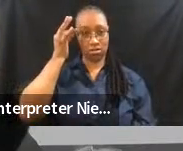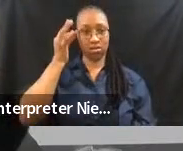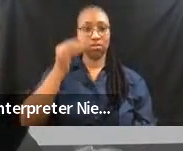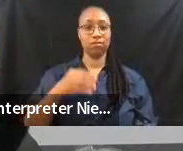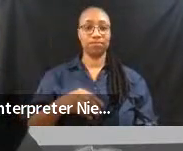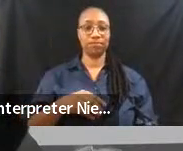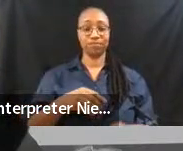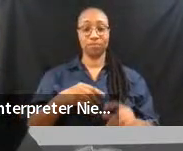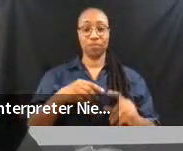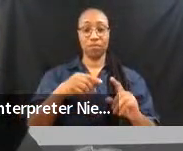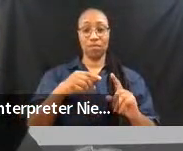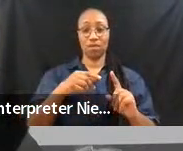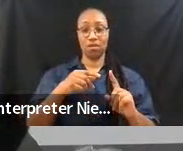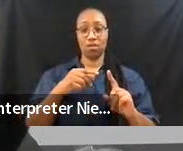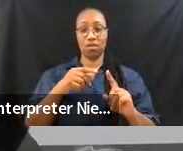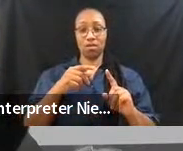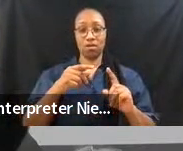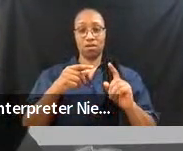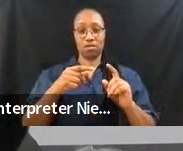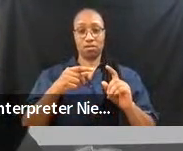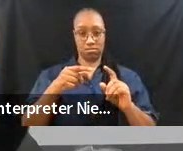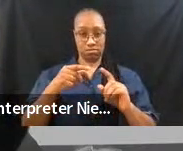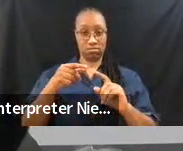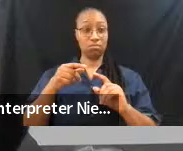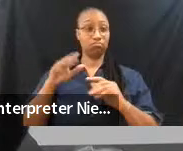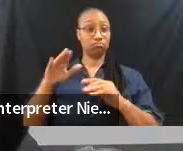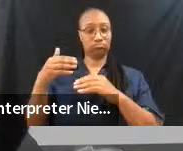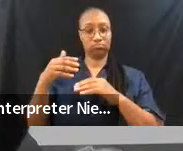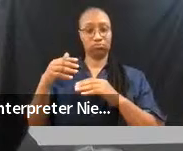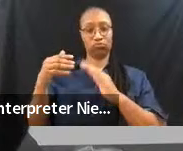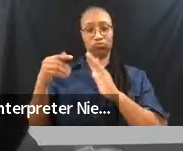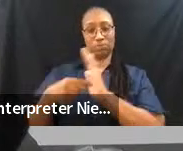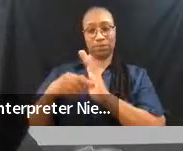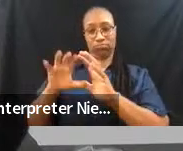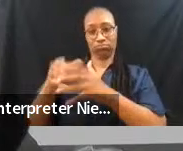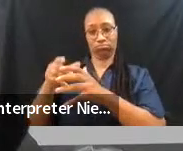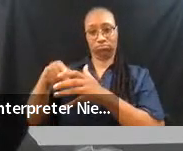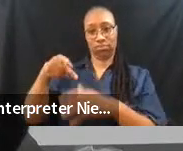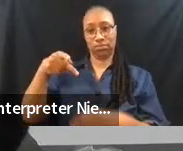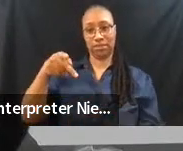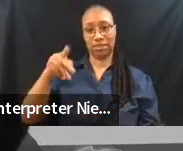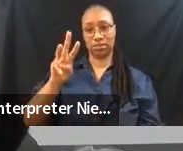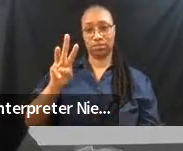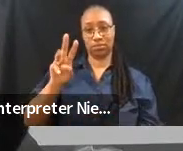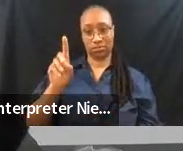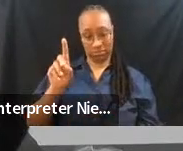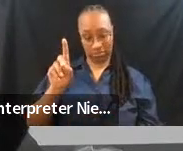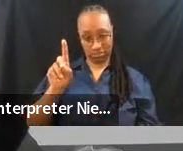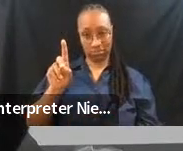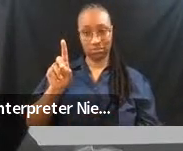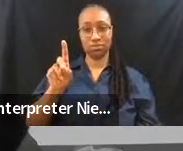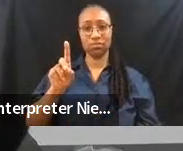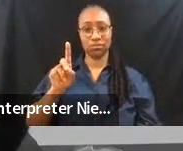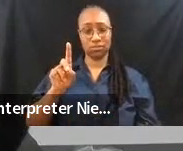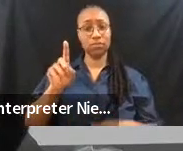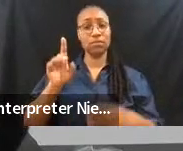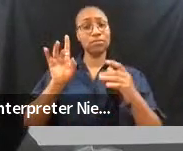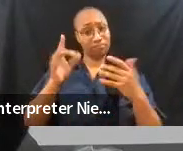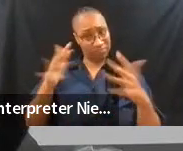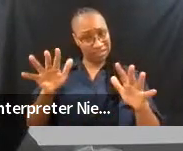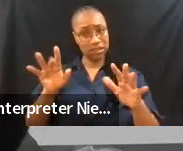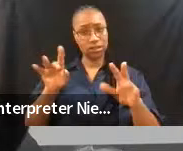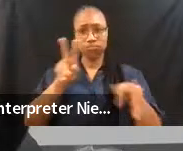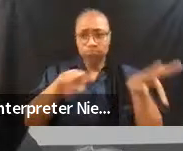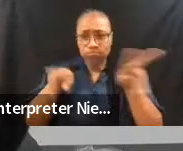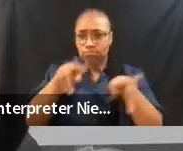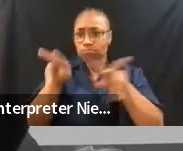mandate, NCD reviews and evaluates policies, programs, practices, procedures concerning individuals